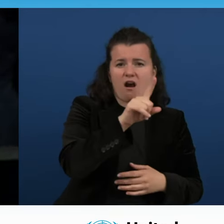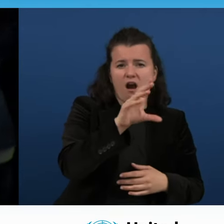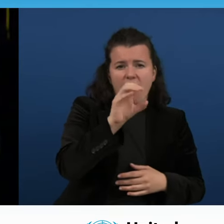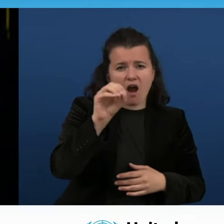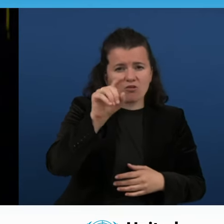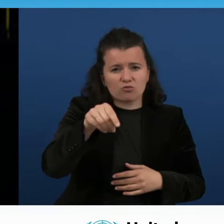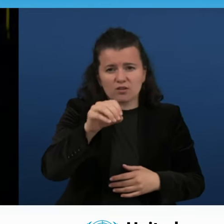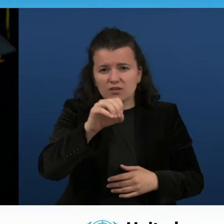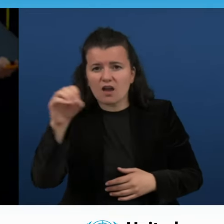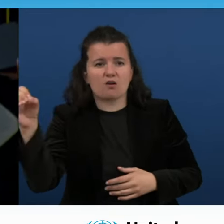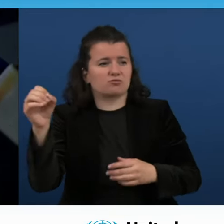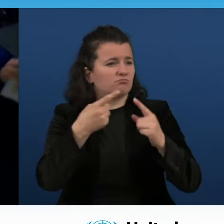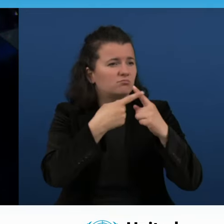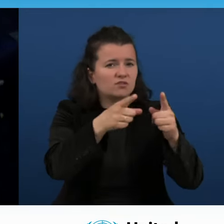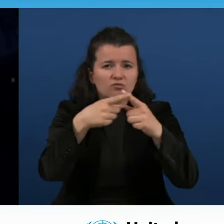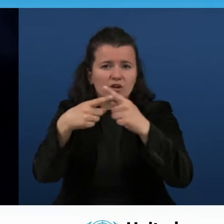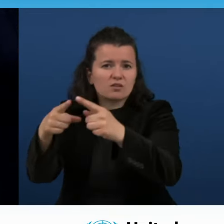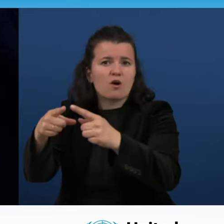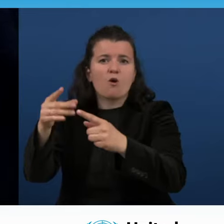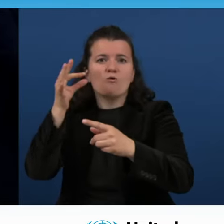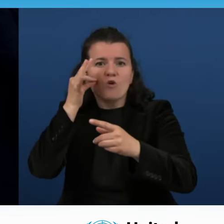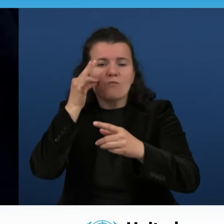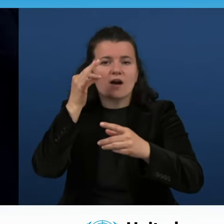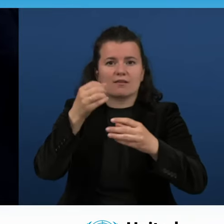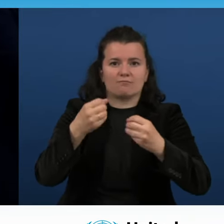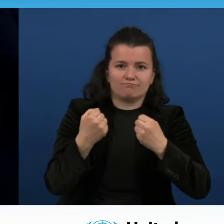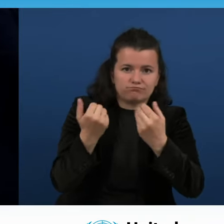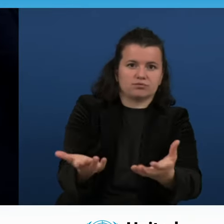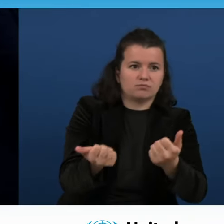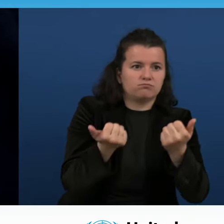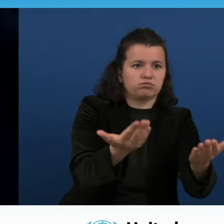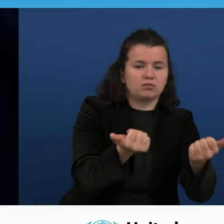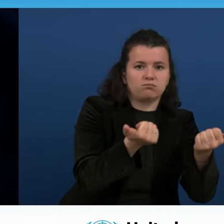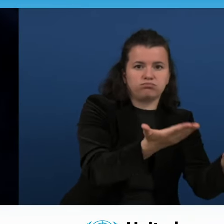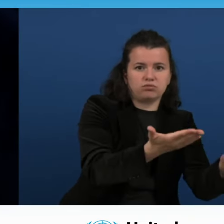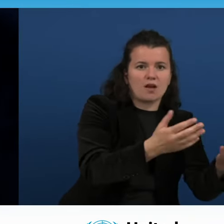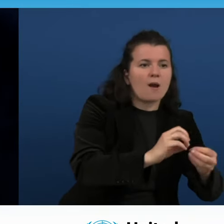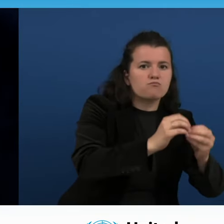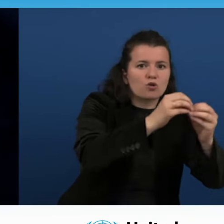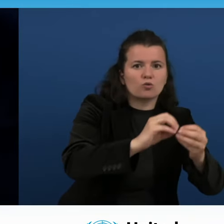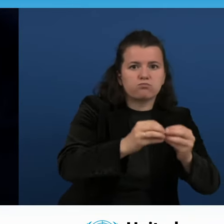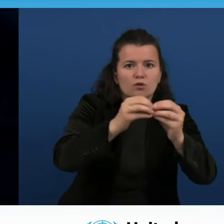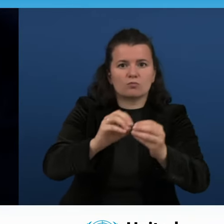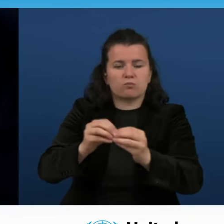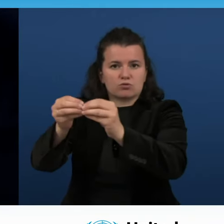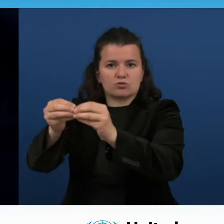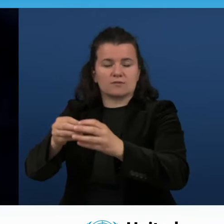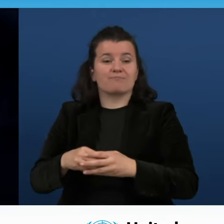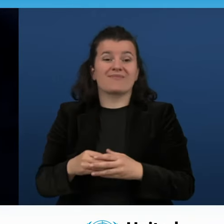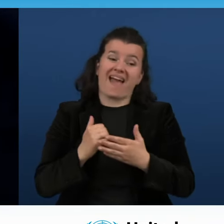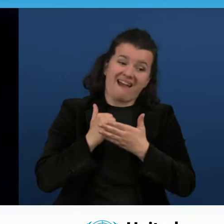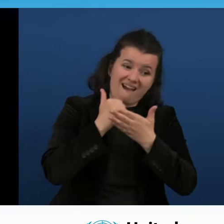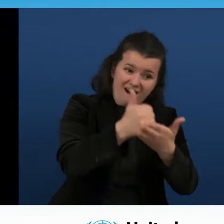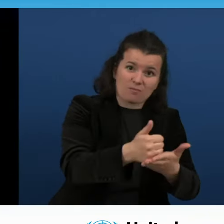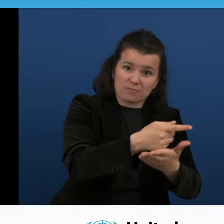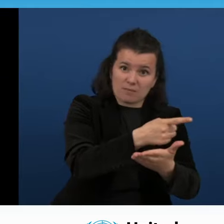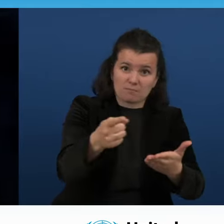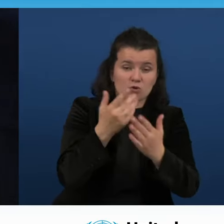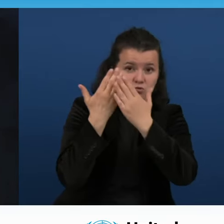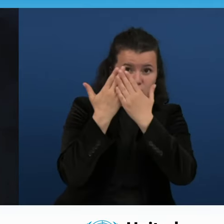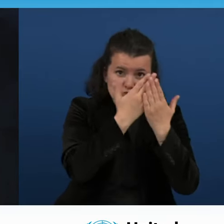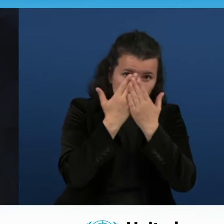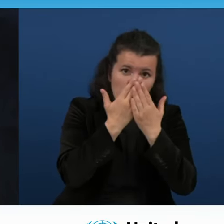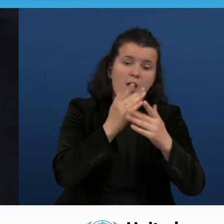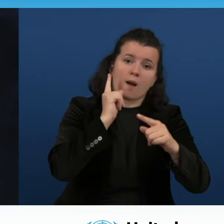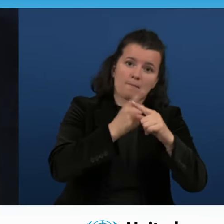providing products. We were empowering young girls to stay in a school and break the cycle of poverty, and women